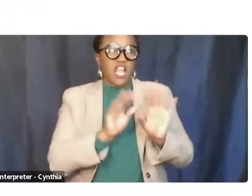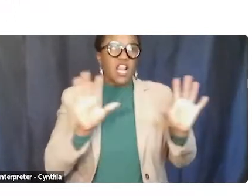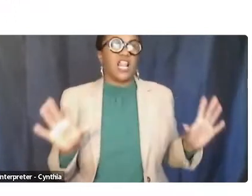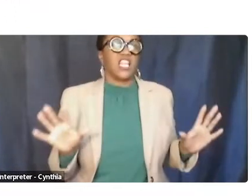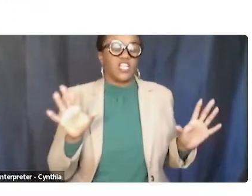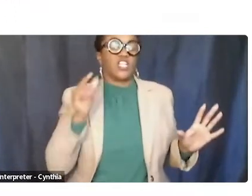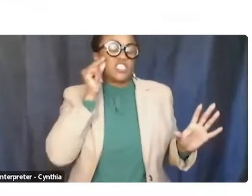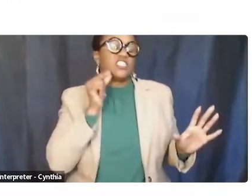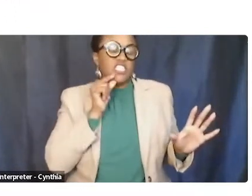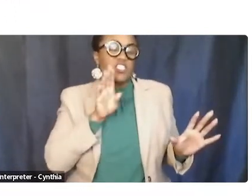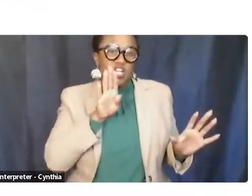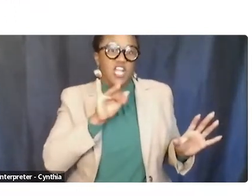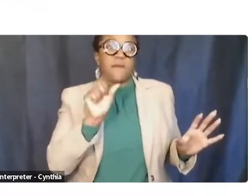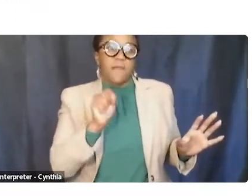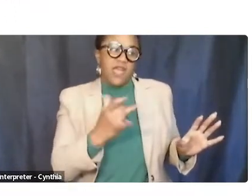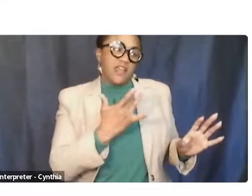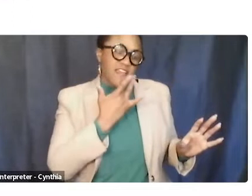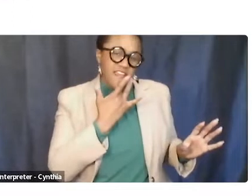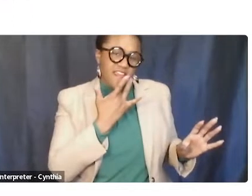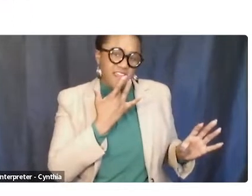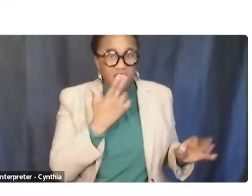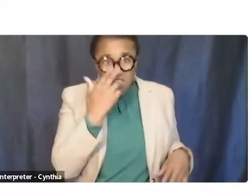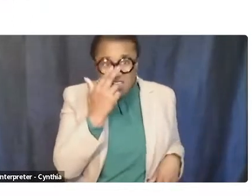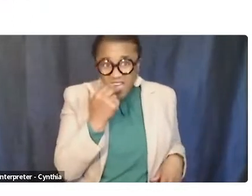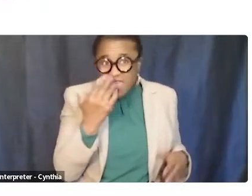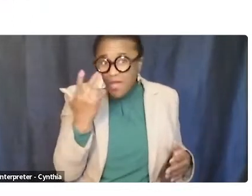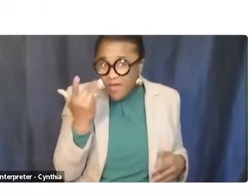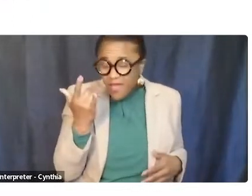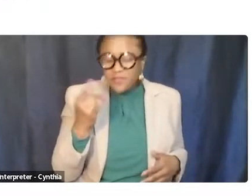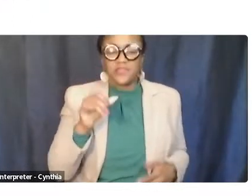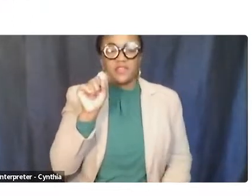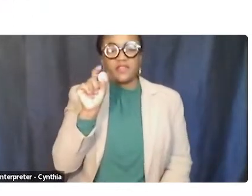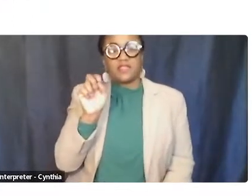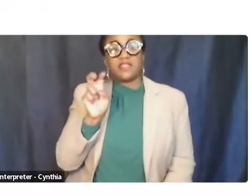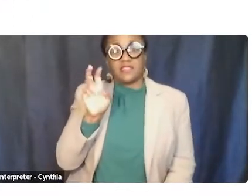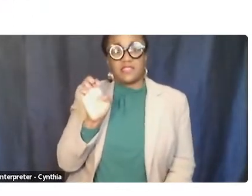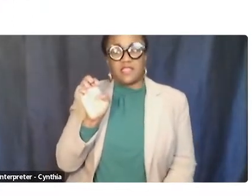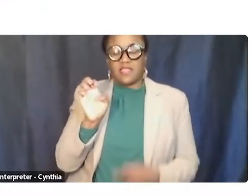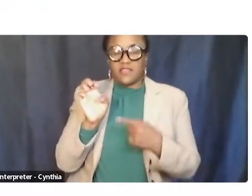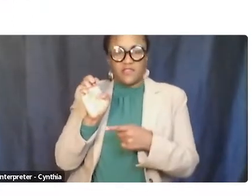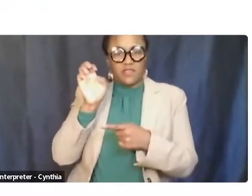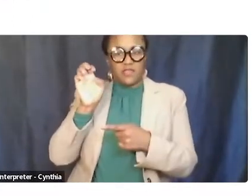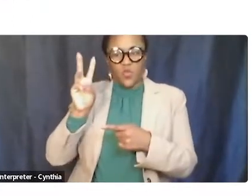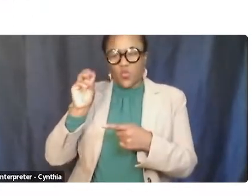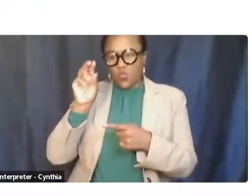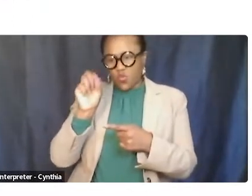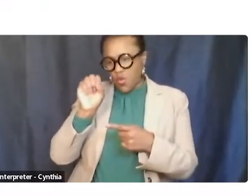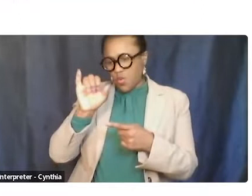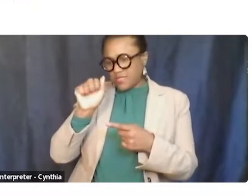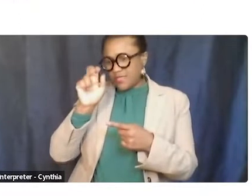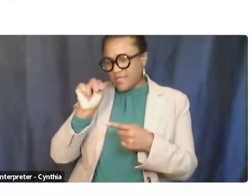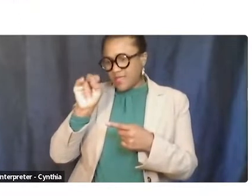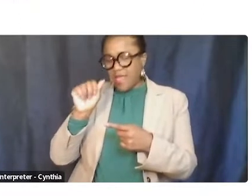bias. Now, the funniest part about this is that Steve Wozniak, who is one of the biggest